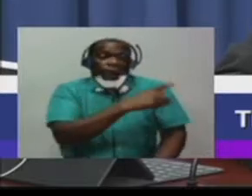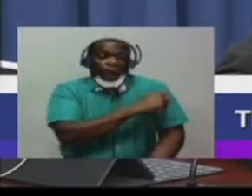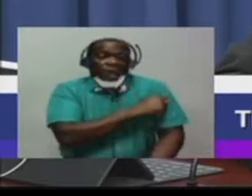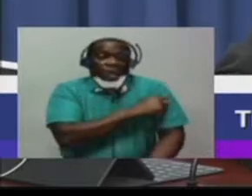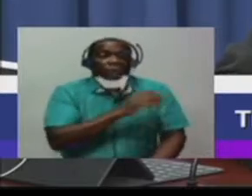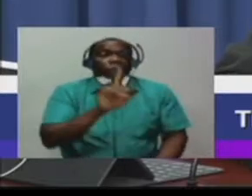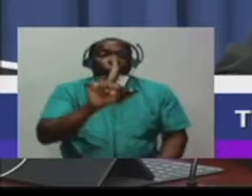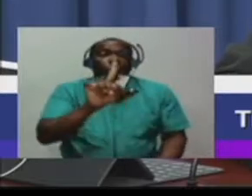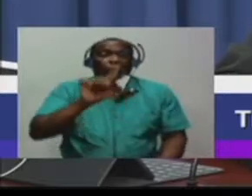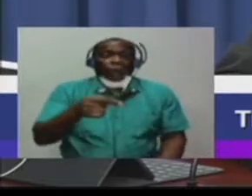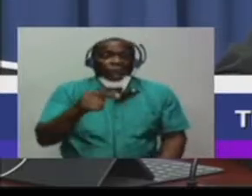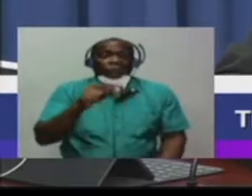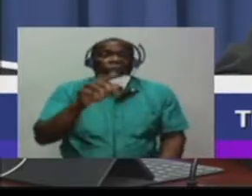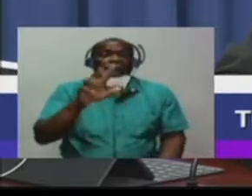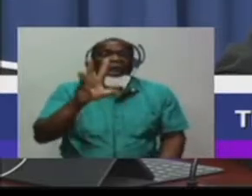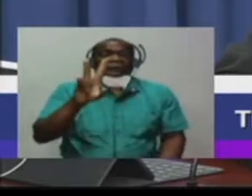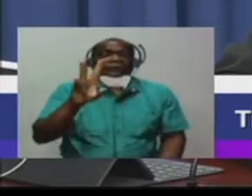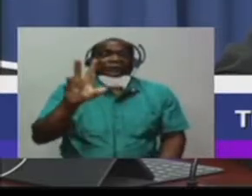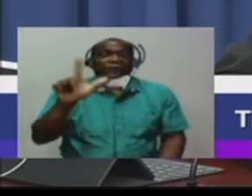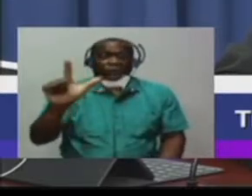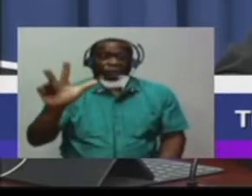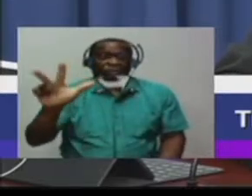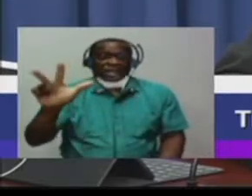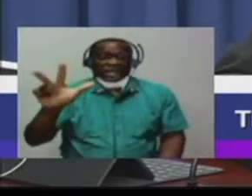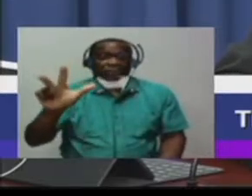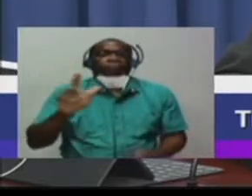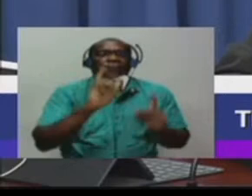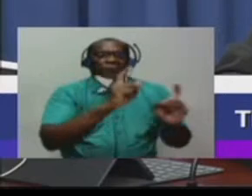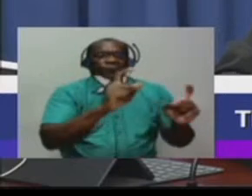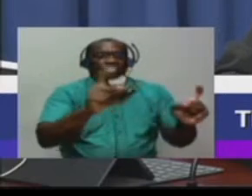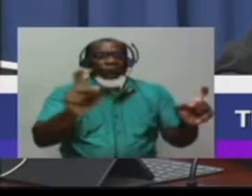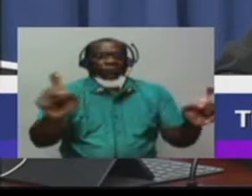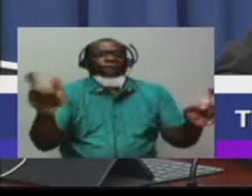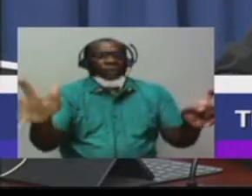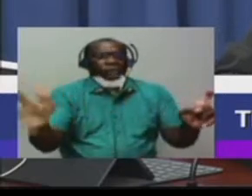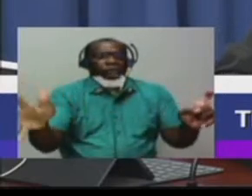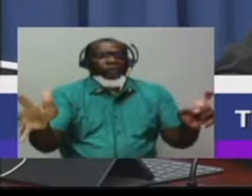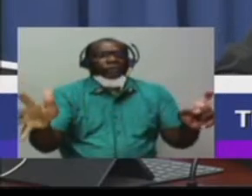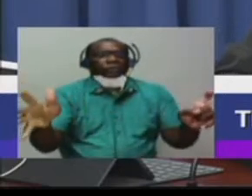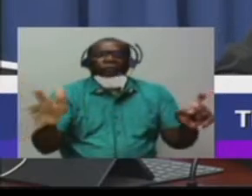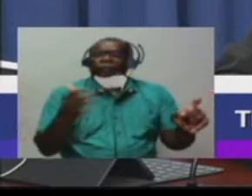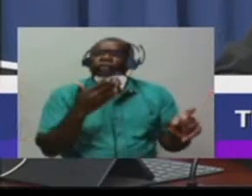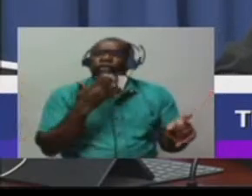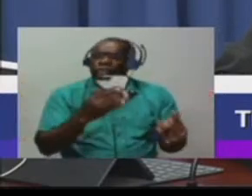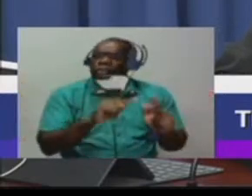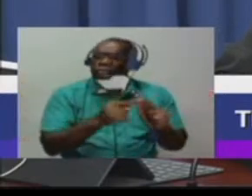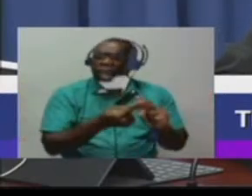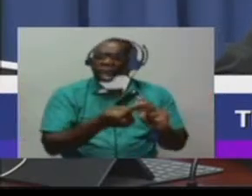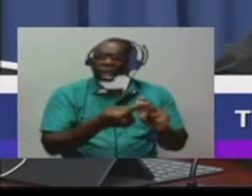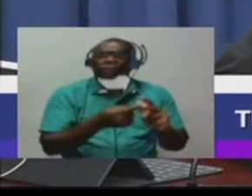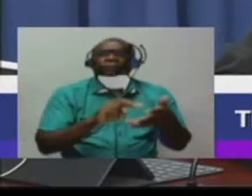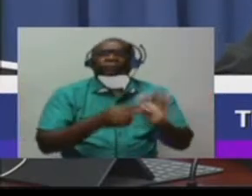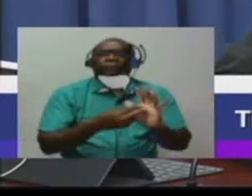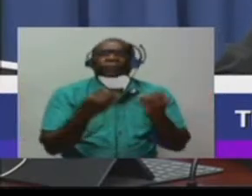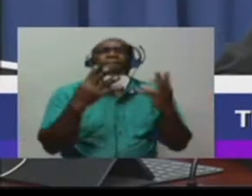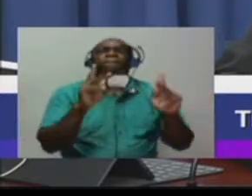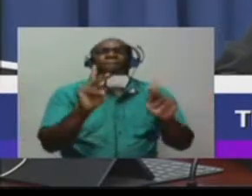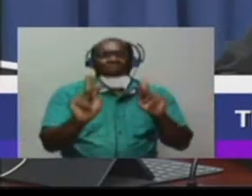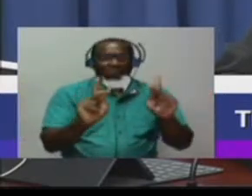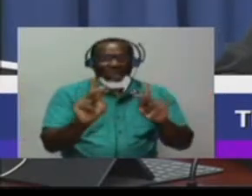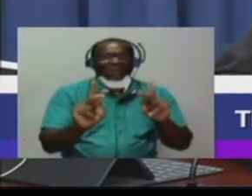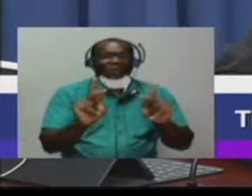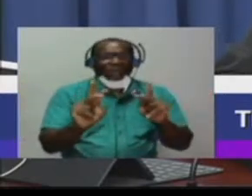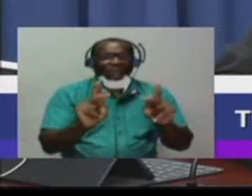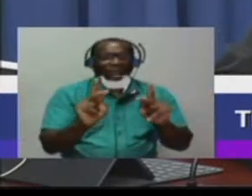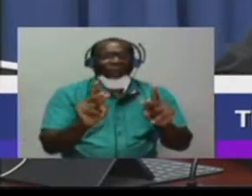1,063 have been given out. It's a good start. It means many people are, in 2 weeks,